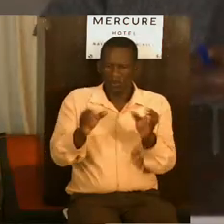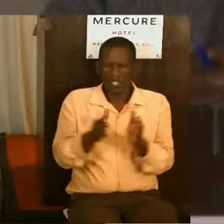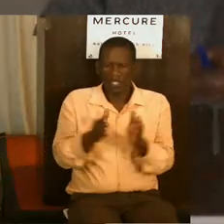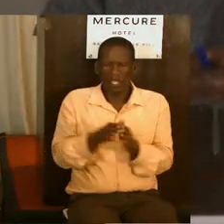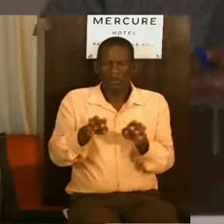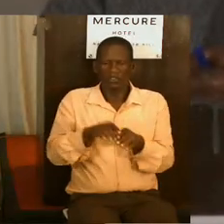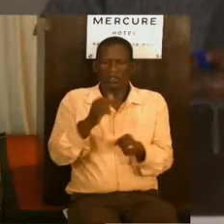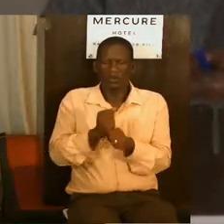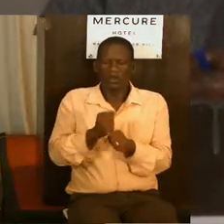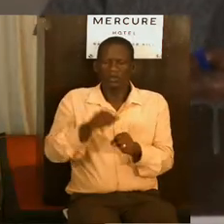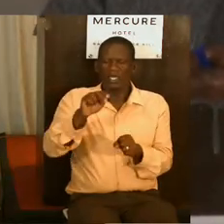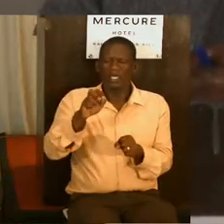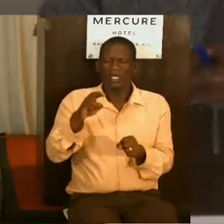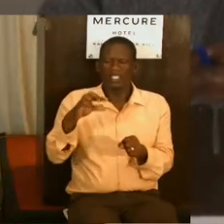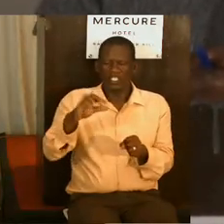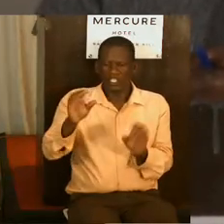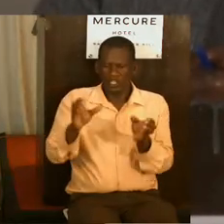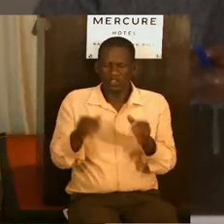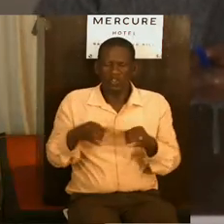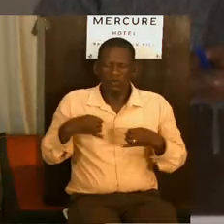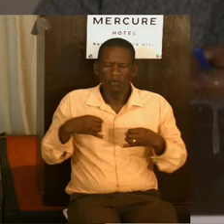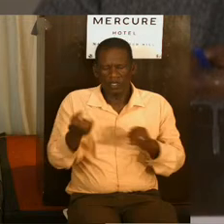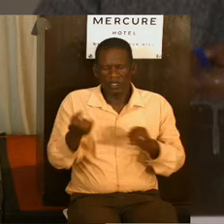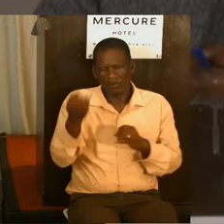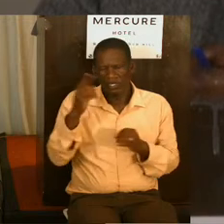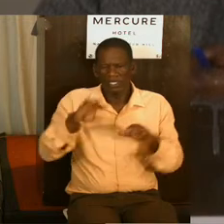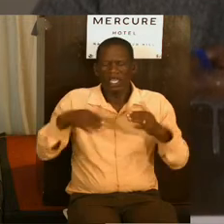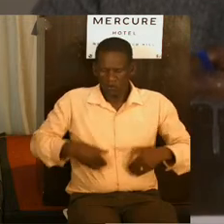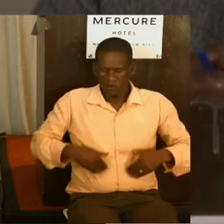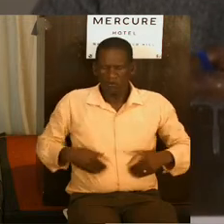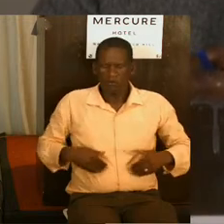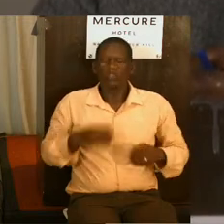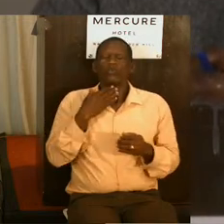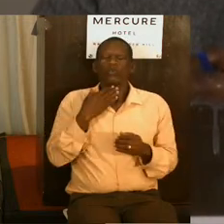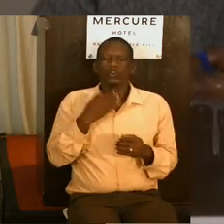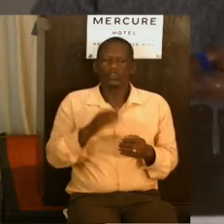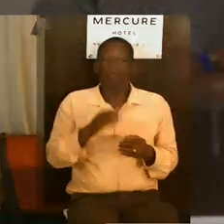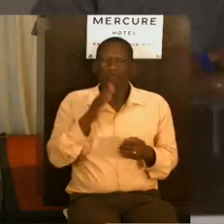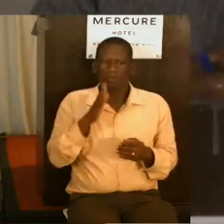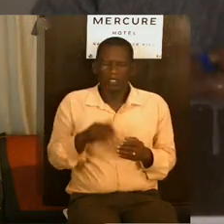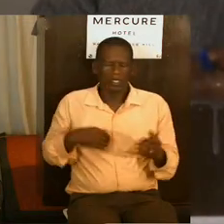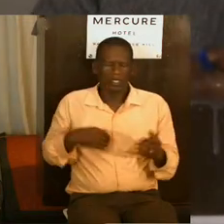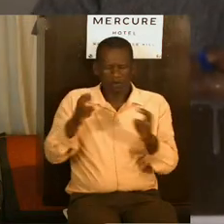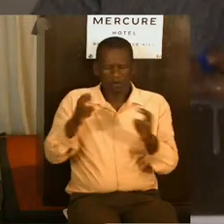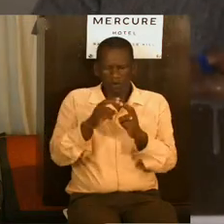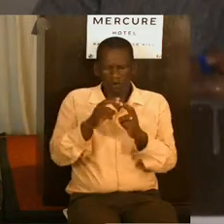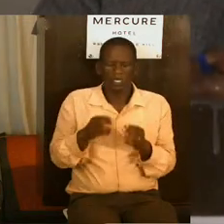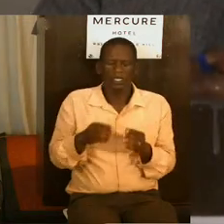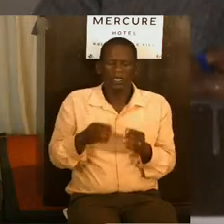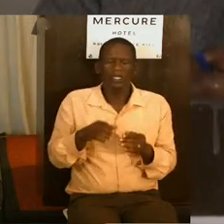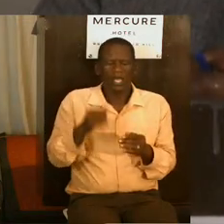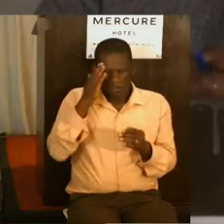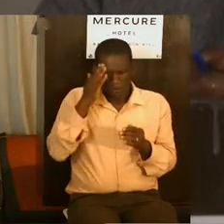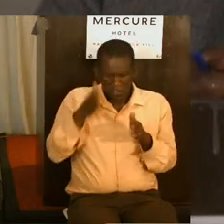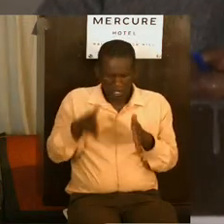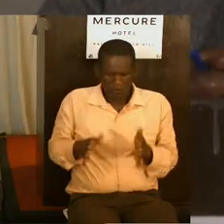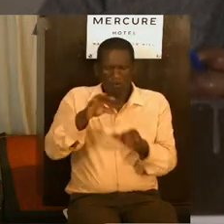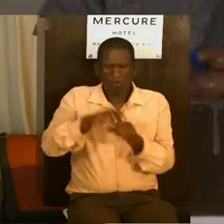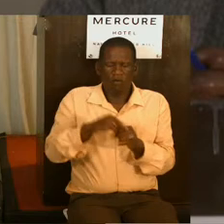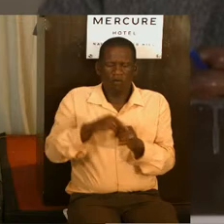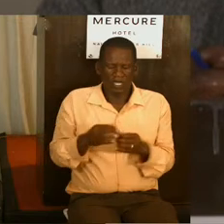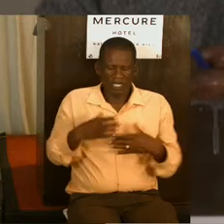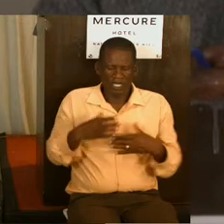with NRG Radio so that we just try to understand how youth want to be to be reached because I know in terms of water